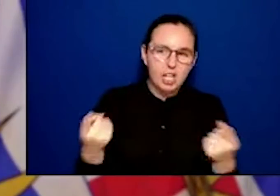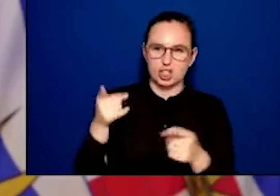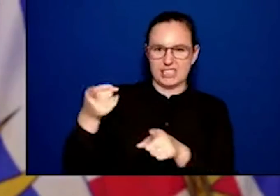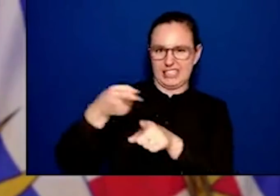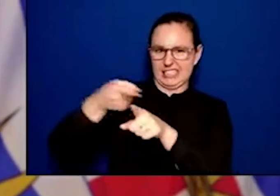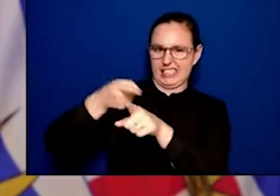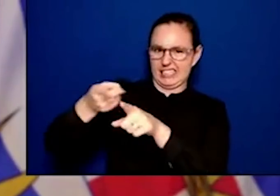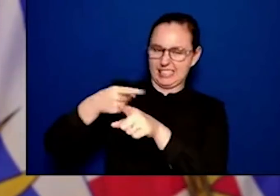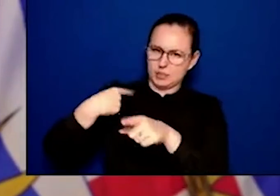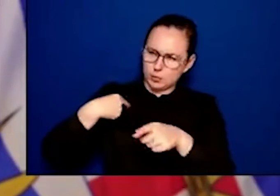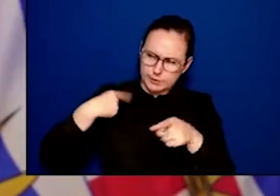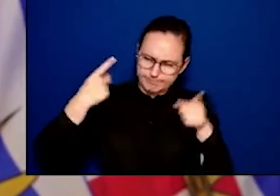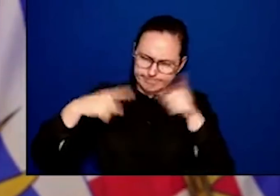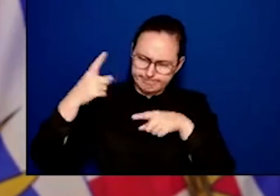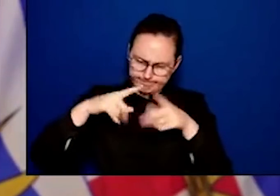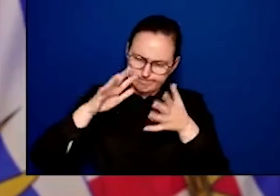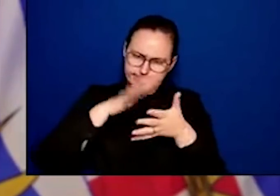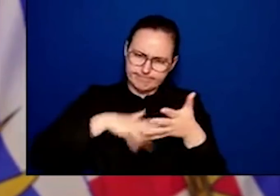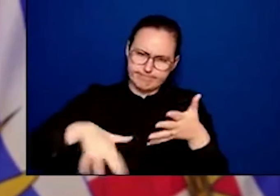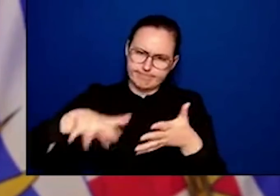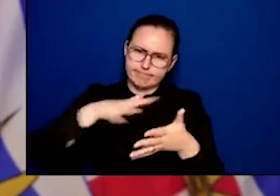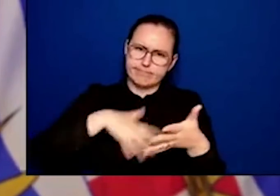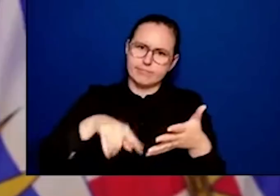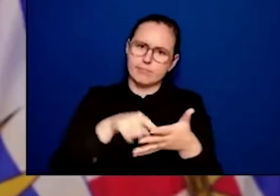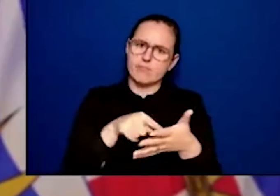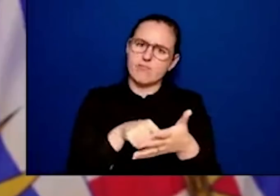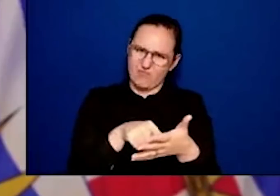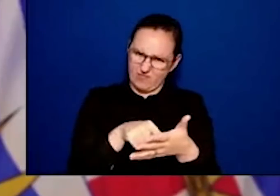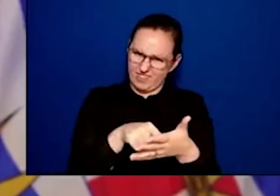have a valid medical contraindication, and those